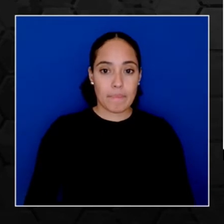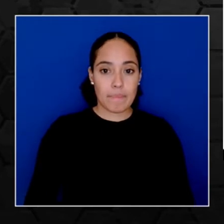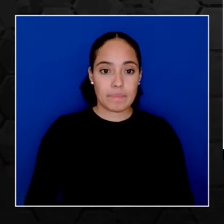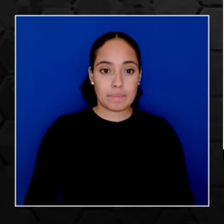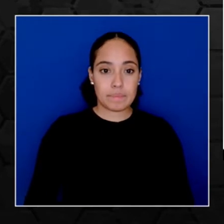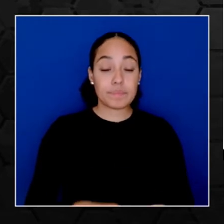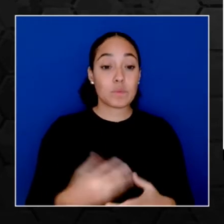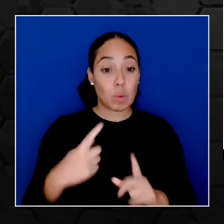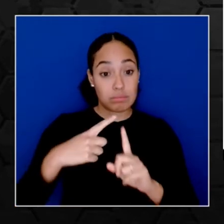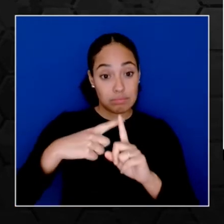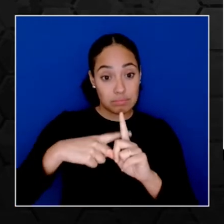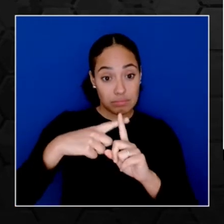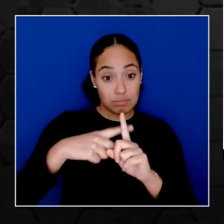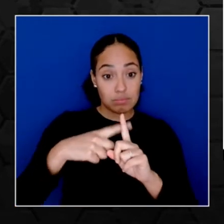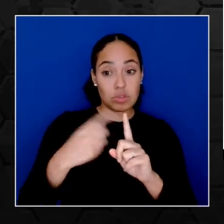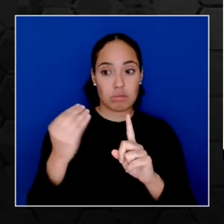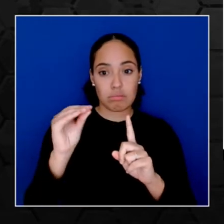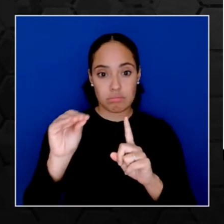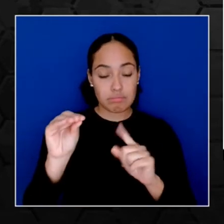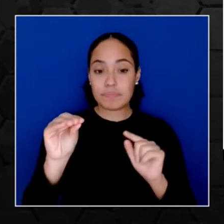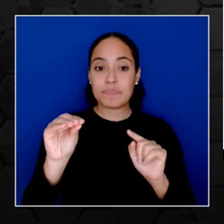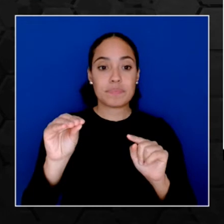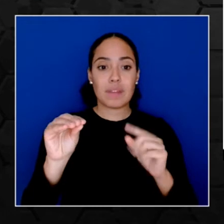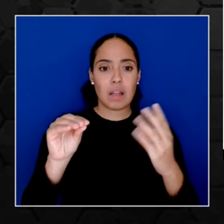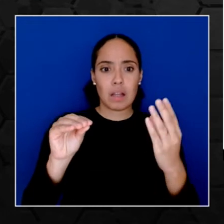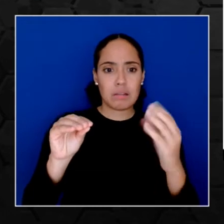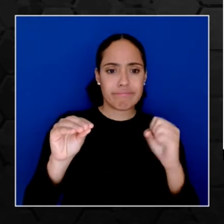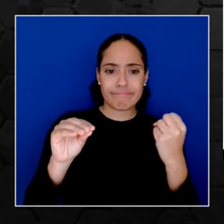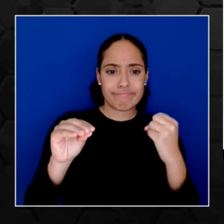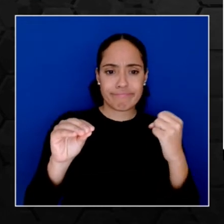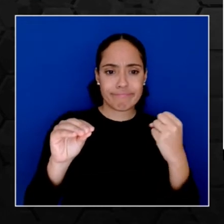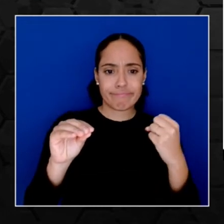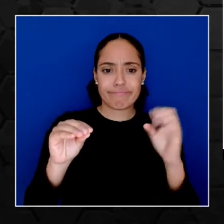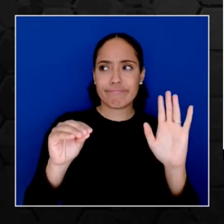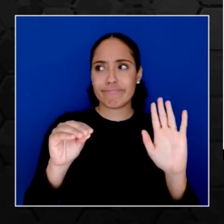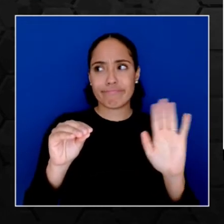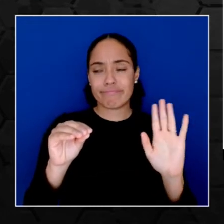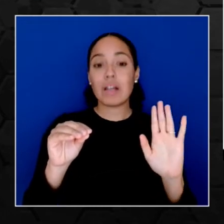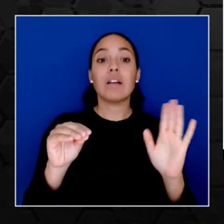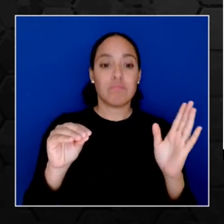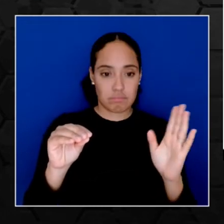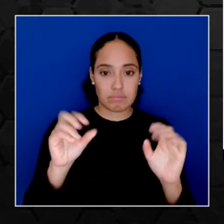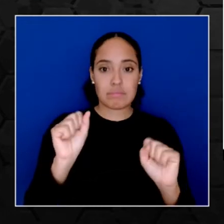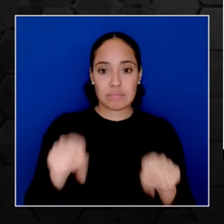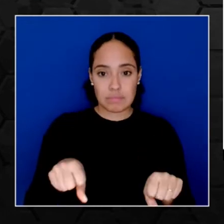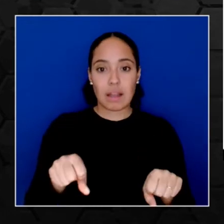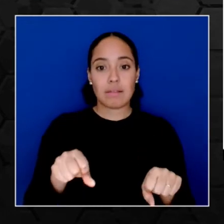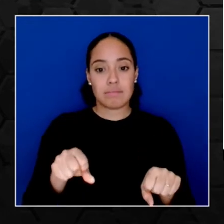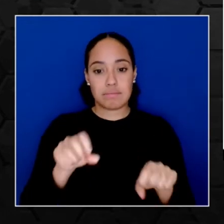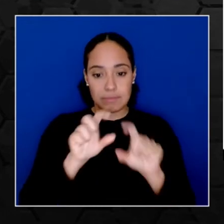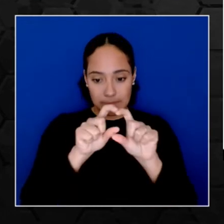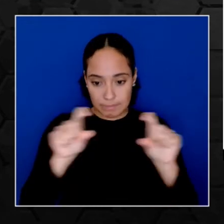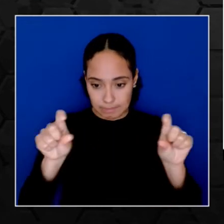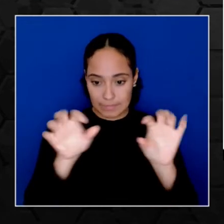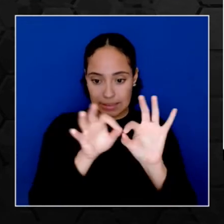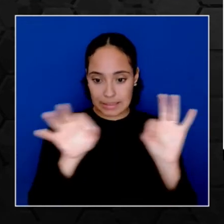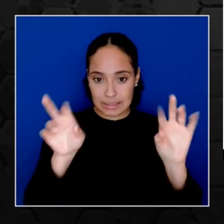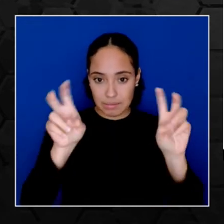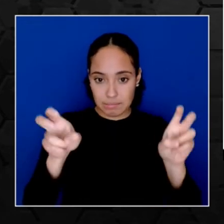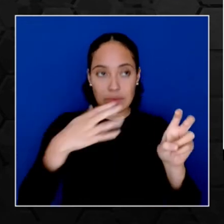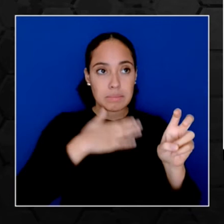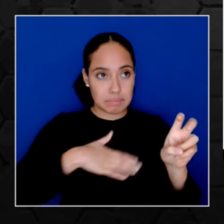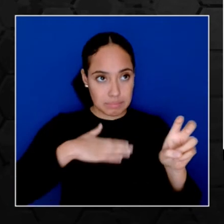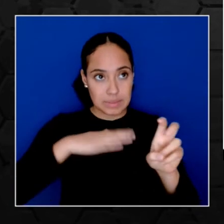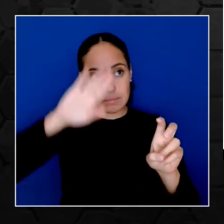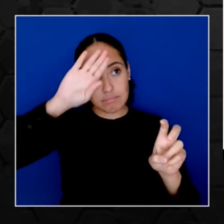back with the appointment procedure. And for that, they'll have to enter the keyword, the scenario ID, temperature. So as of now, I'm giving a statement